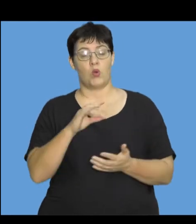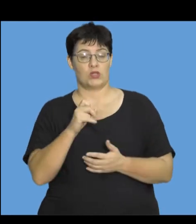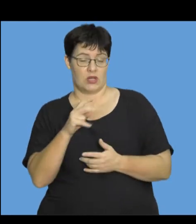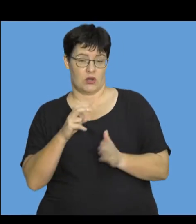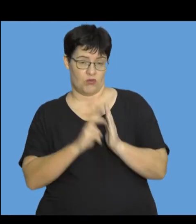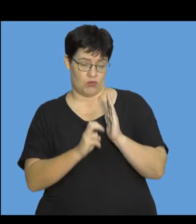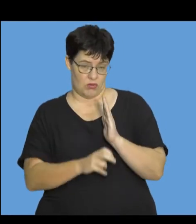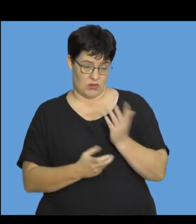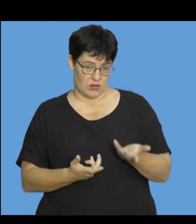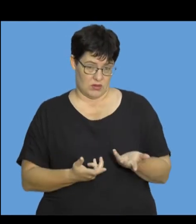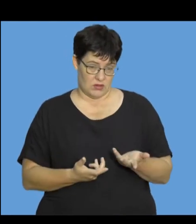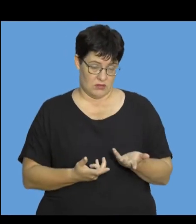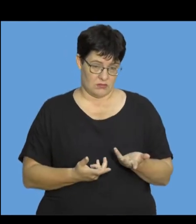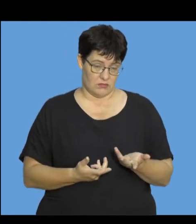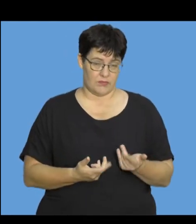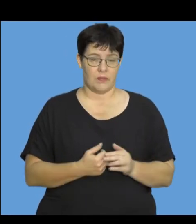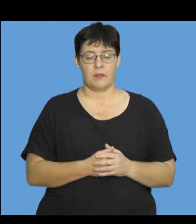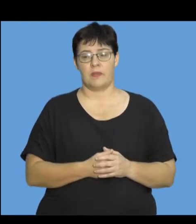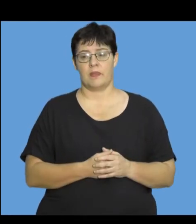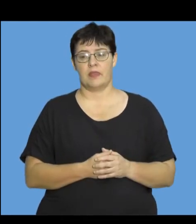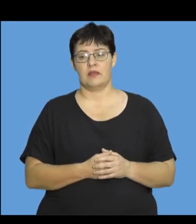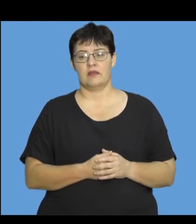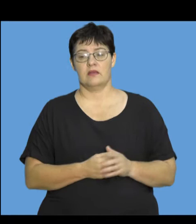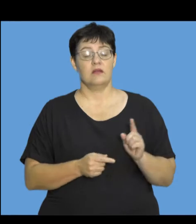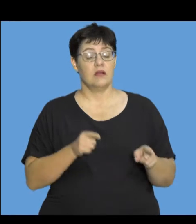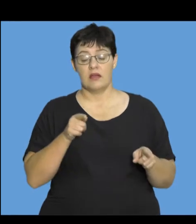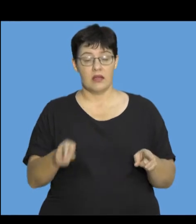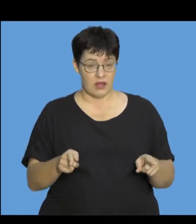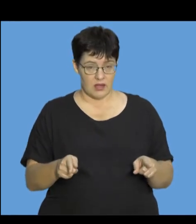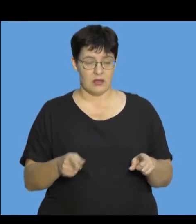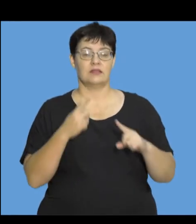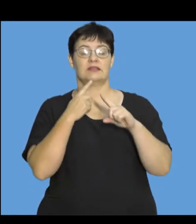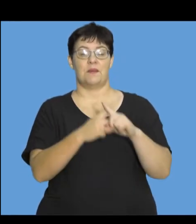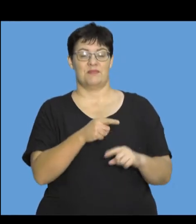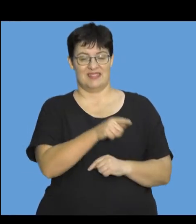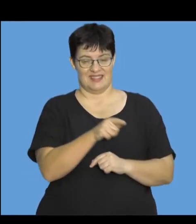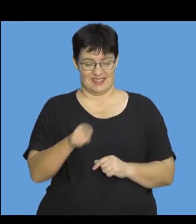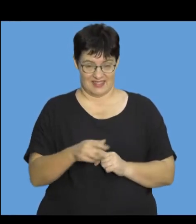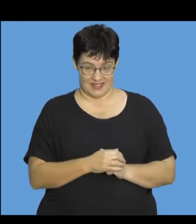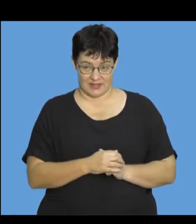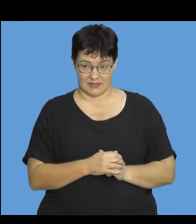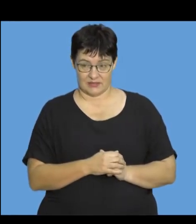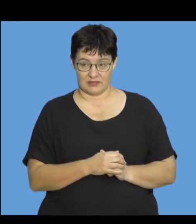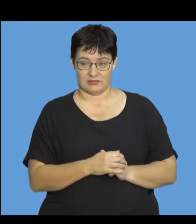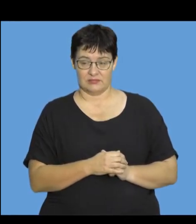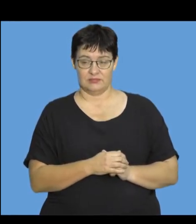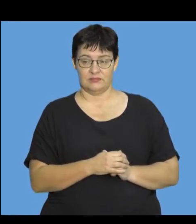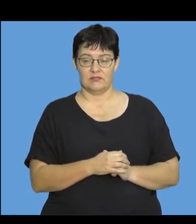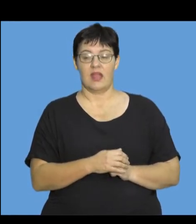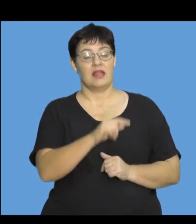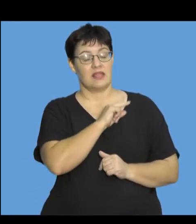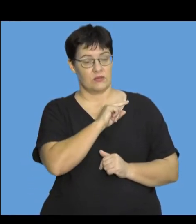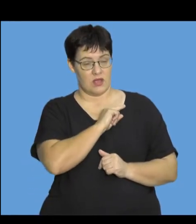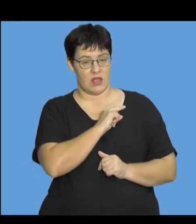on what is the operation between the terms. And the operation here will be a dot, which means multiplication.